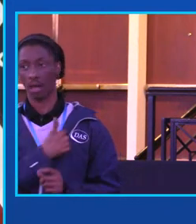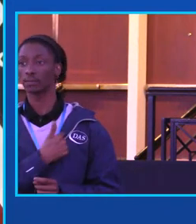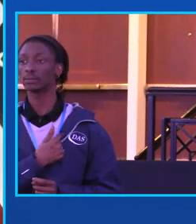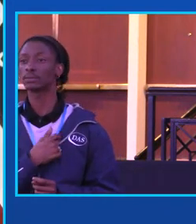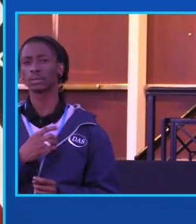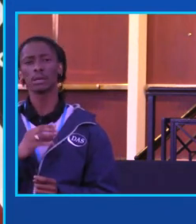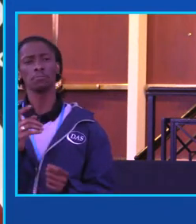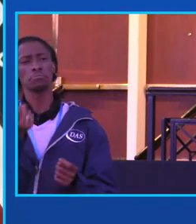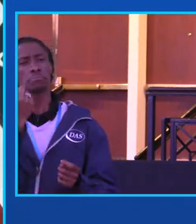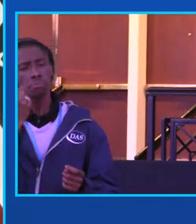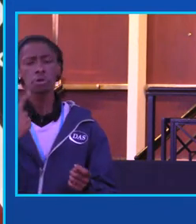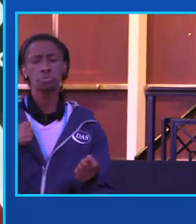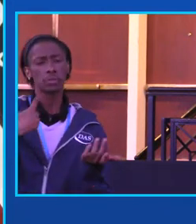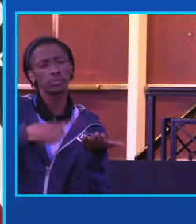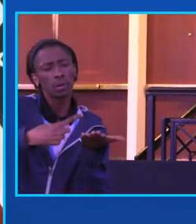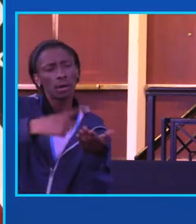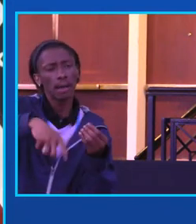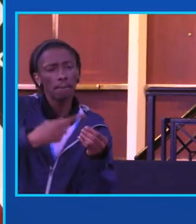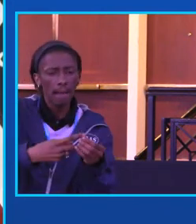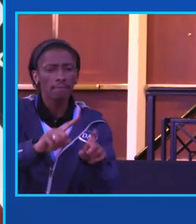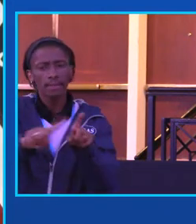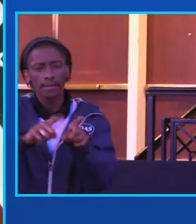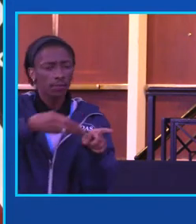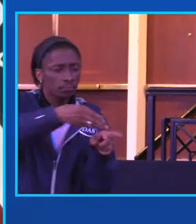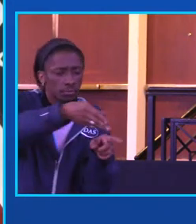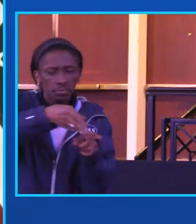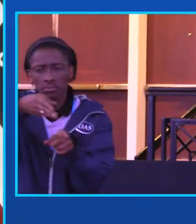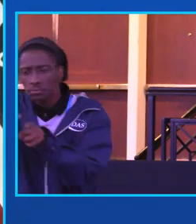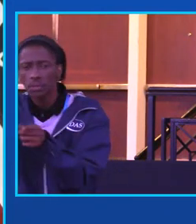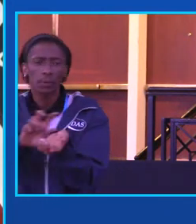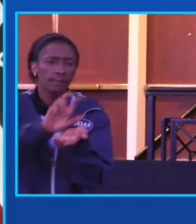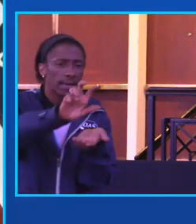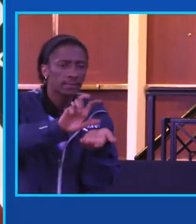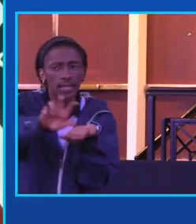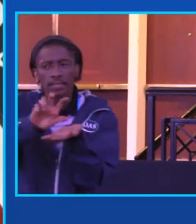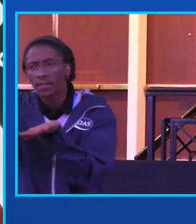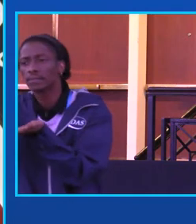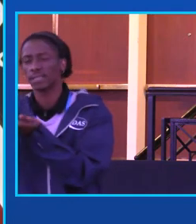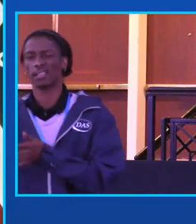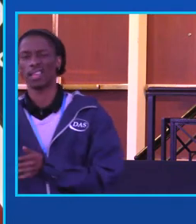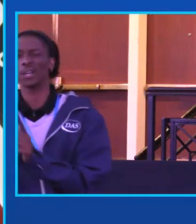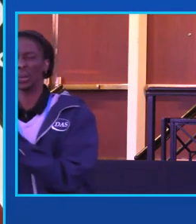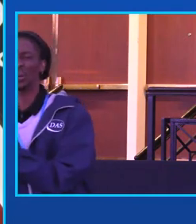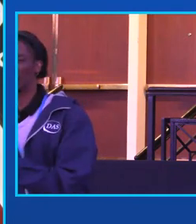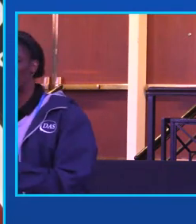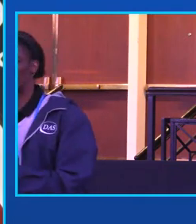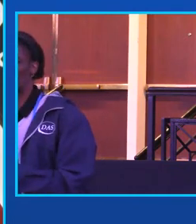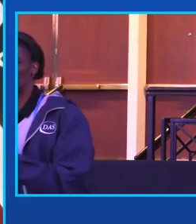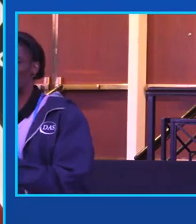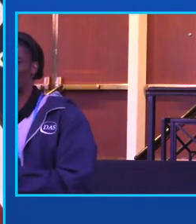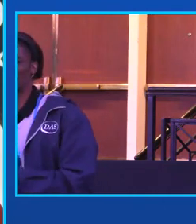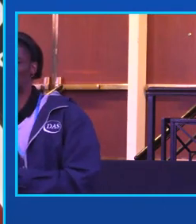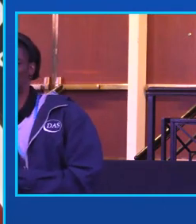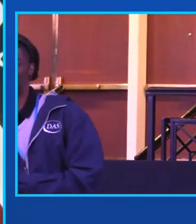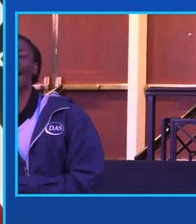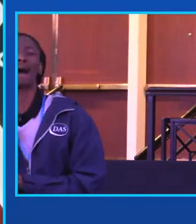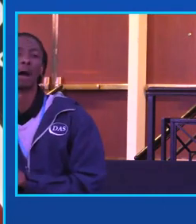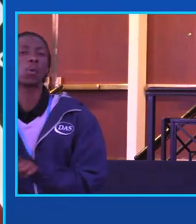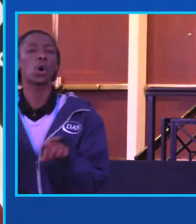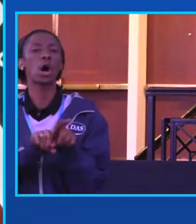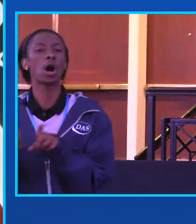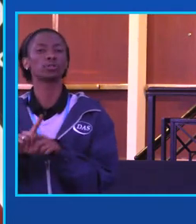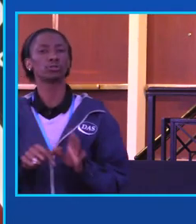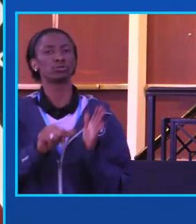about all the areas we invested in a little later with Virginia, I will also stress that we